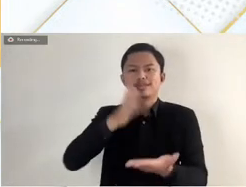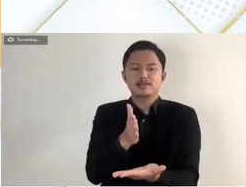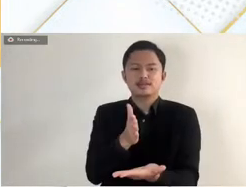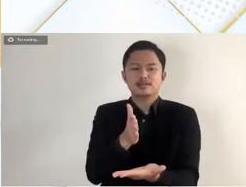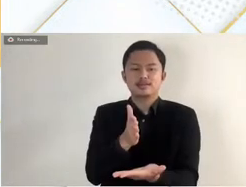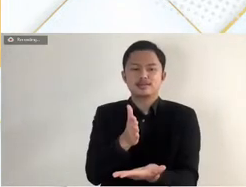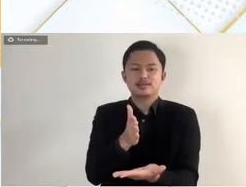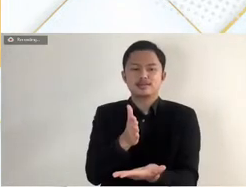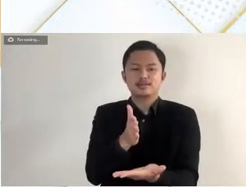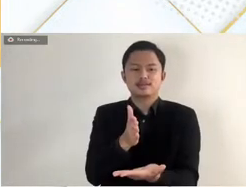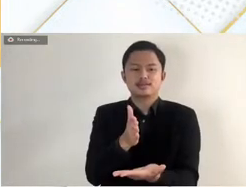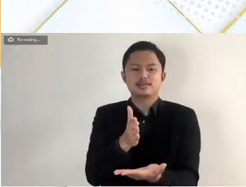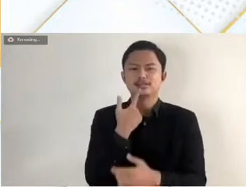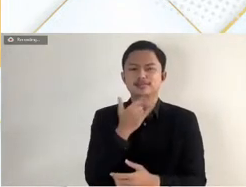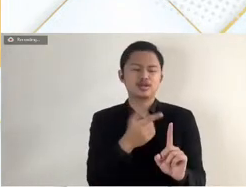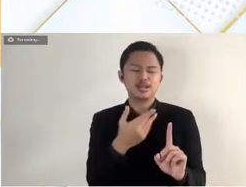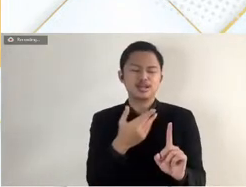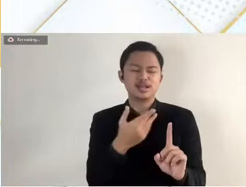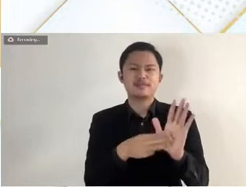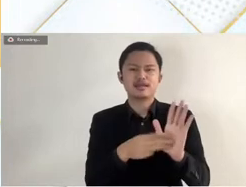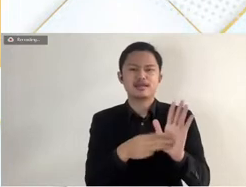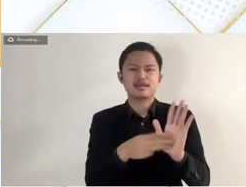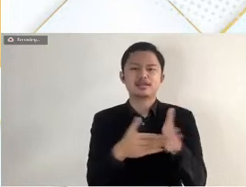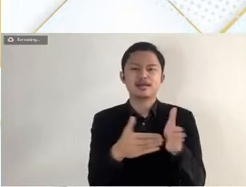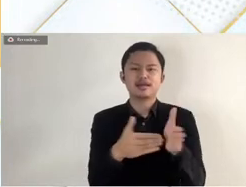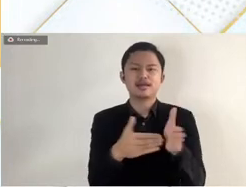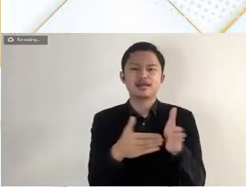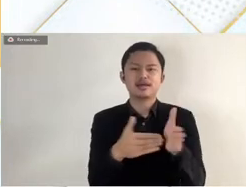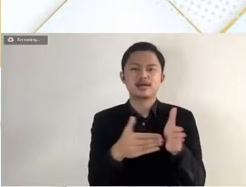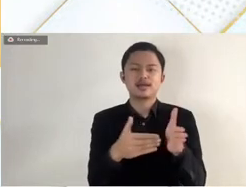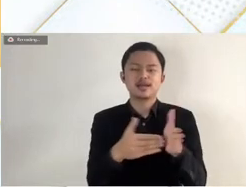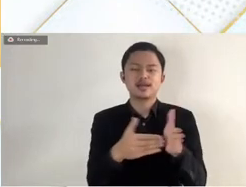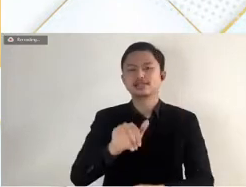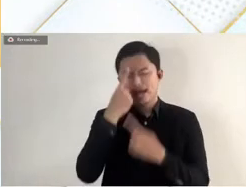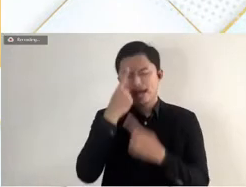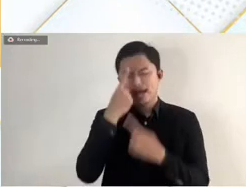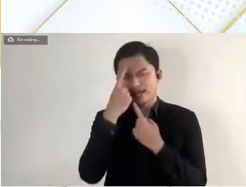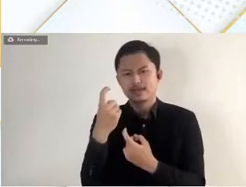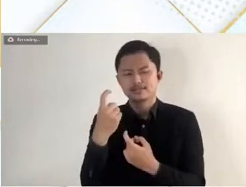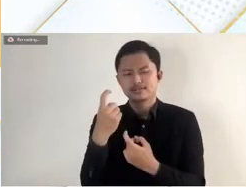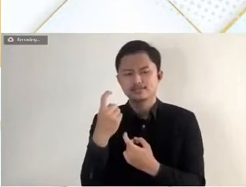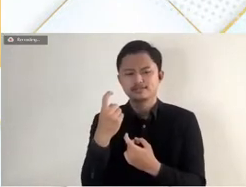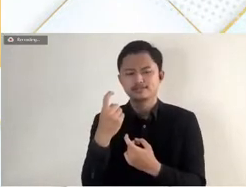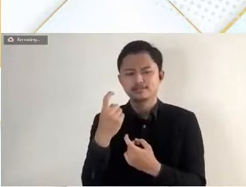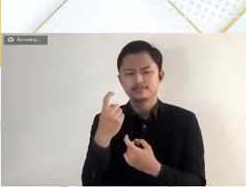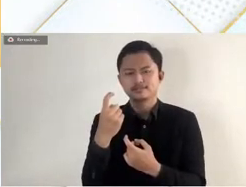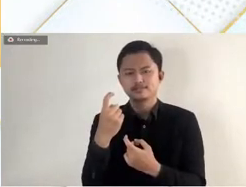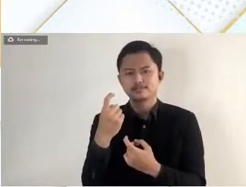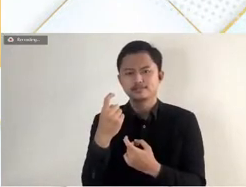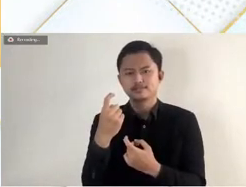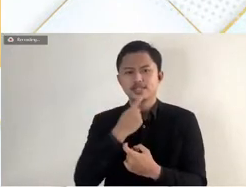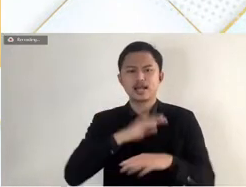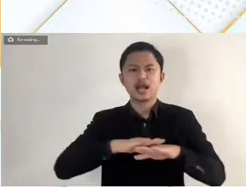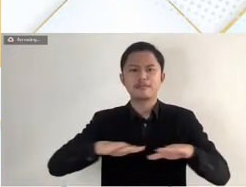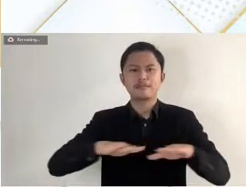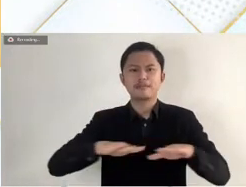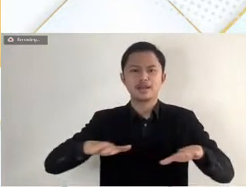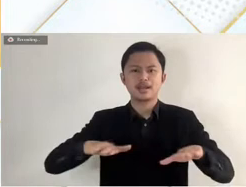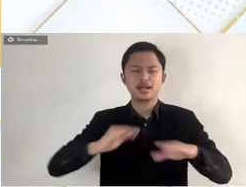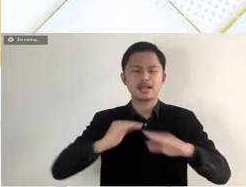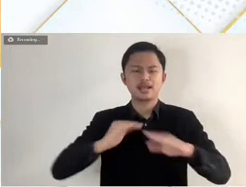to address such challenges, because we believe that lasting peace, security, and stability